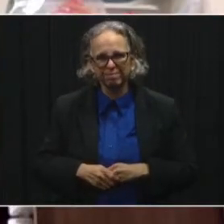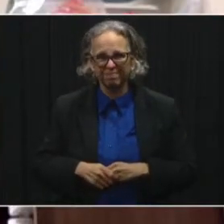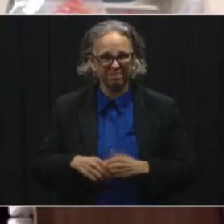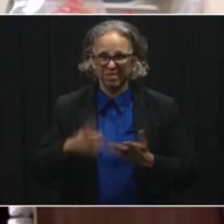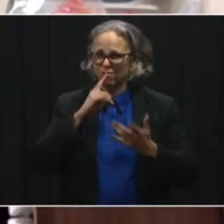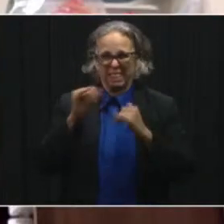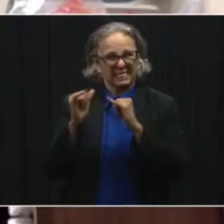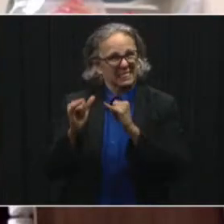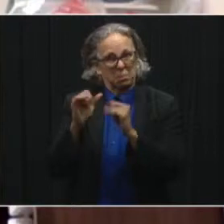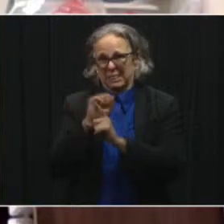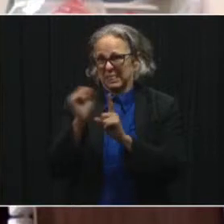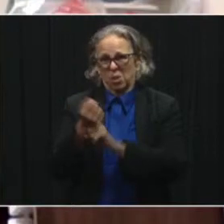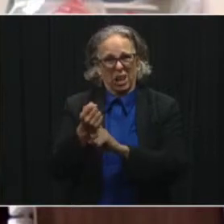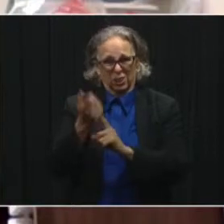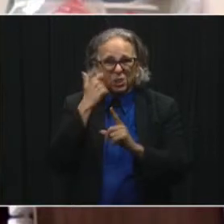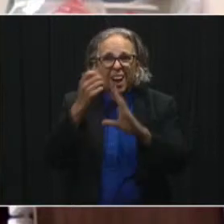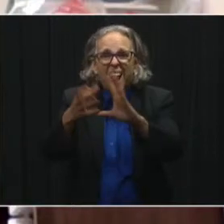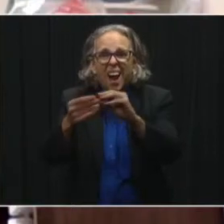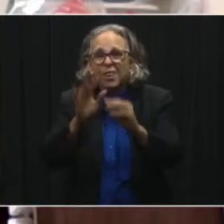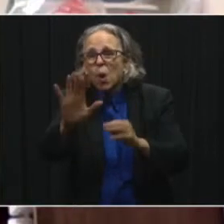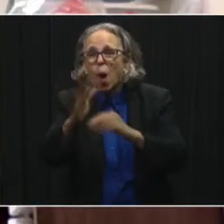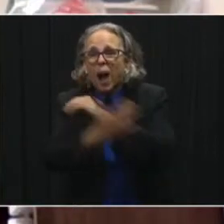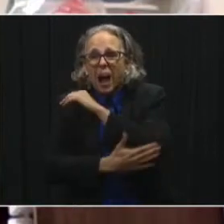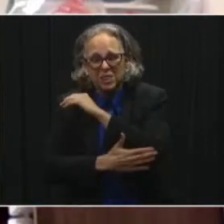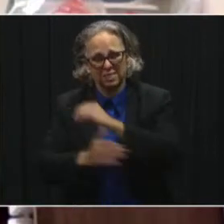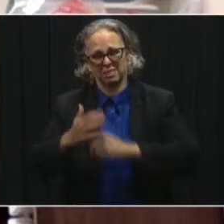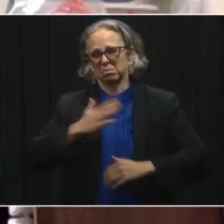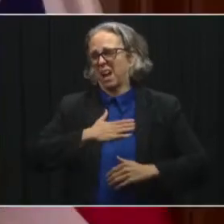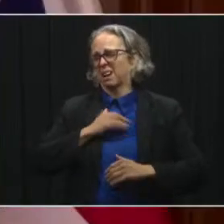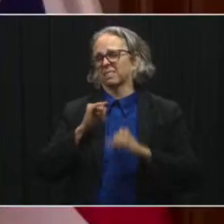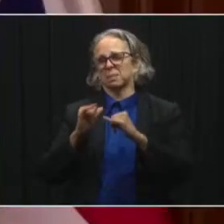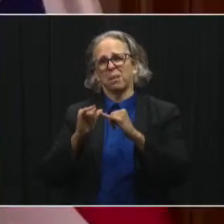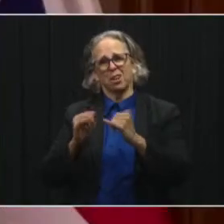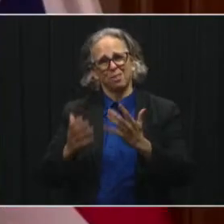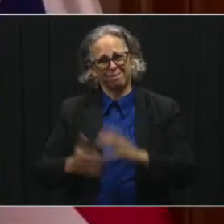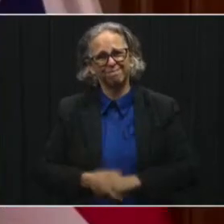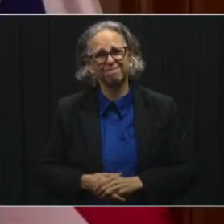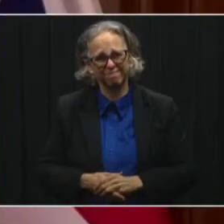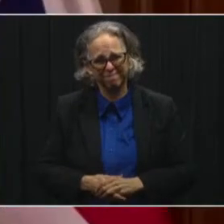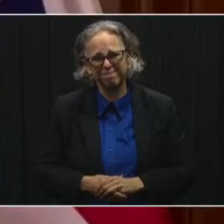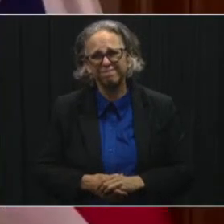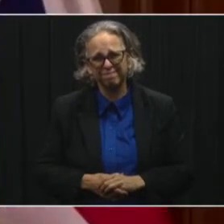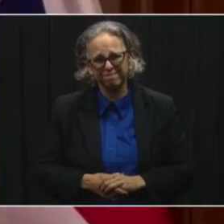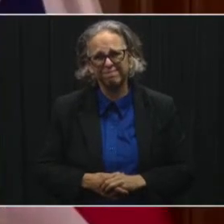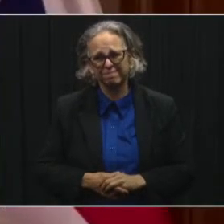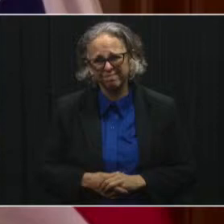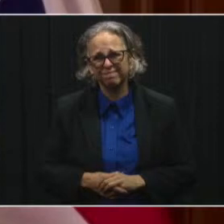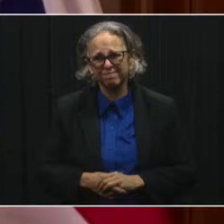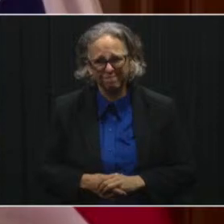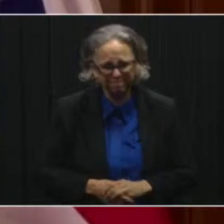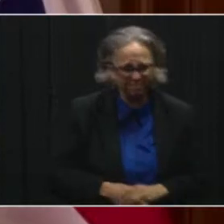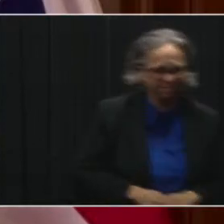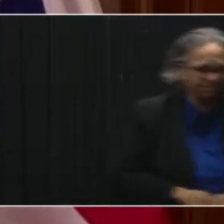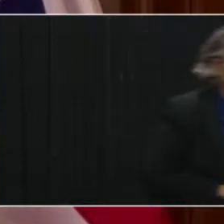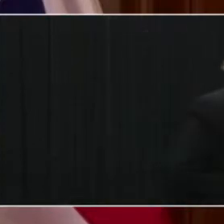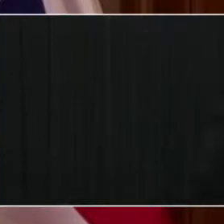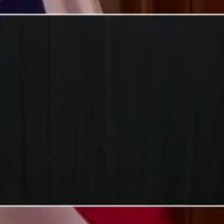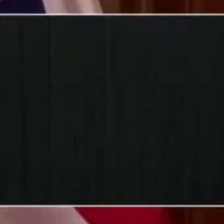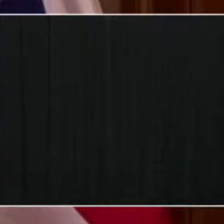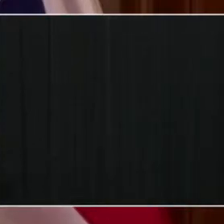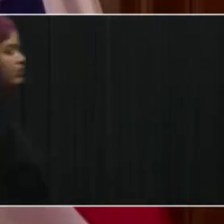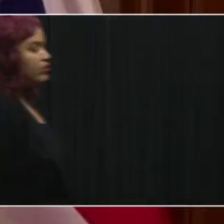similar. Thank you. Thank you. Next question is from Jamie Ostroff at WCMH